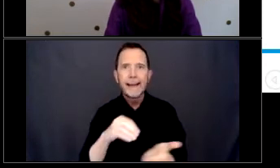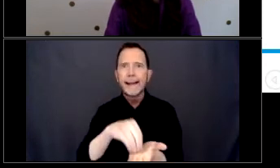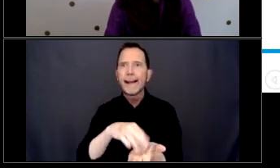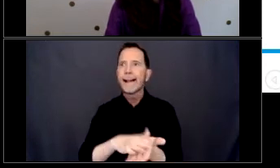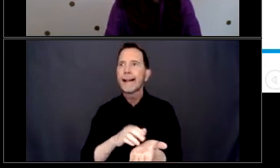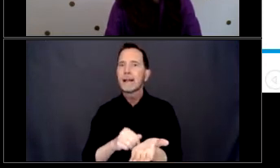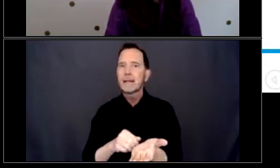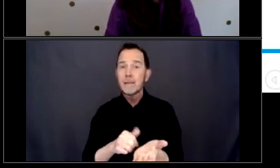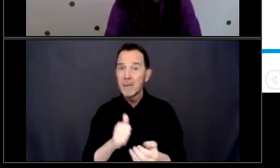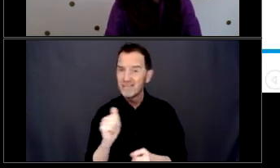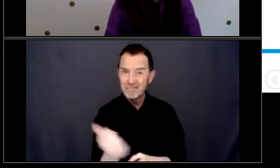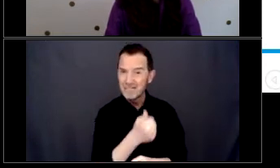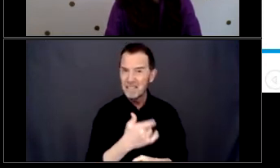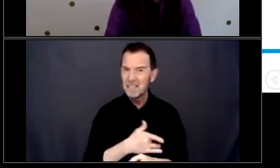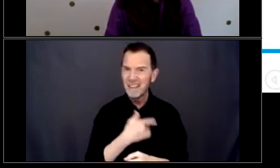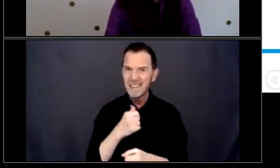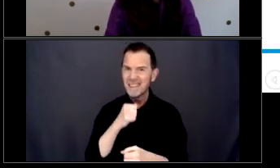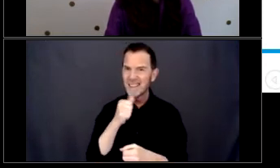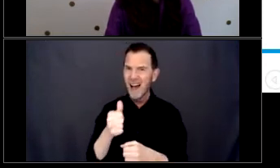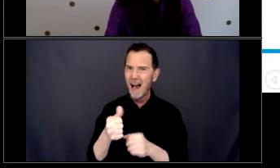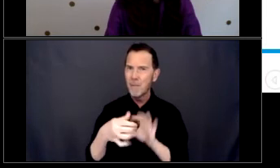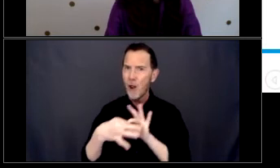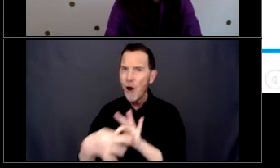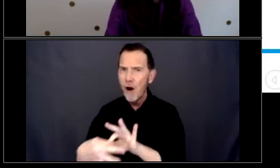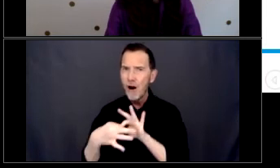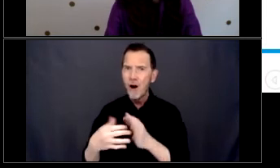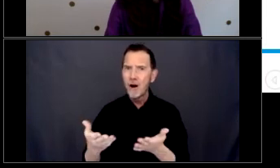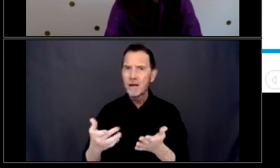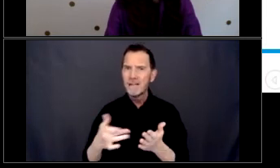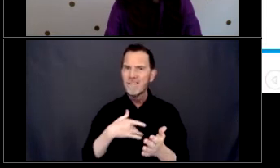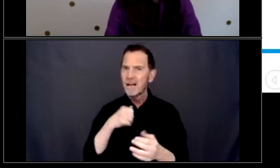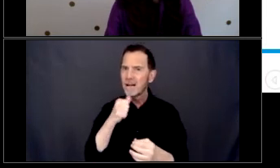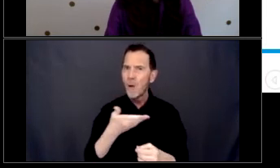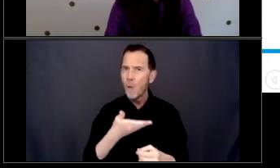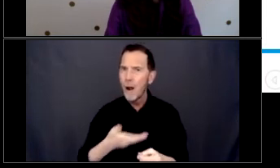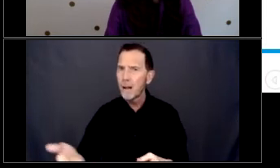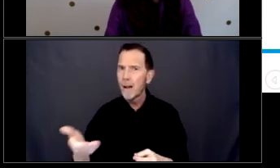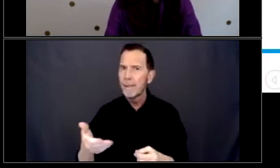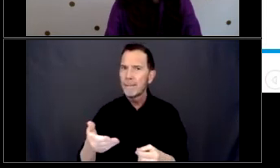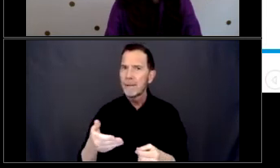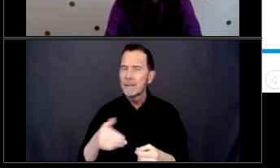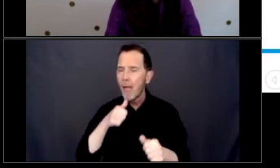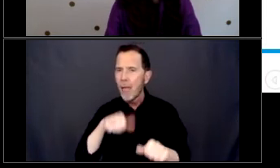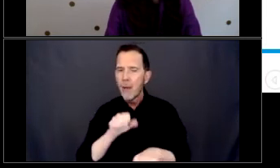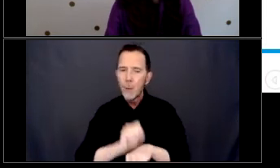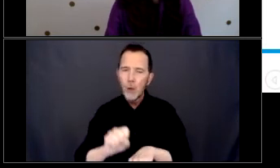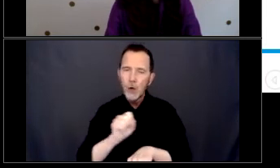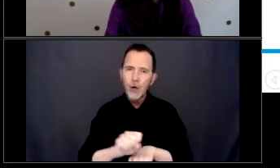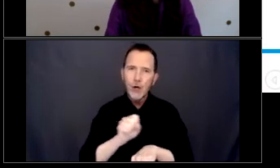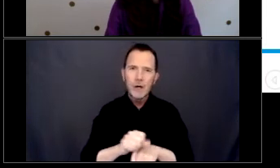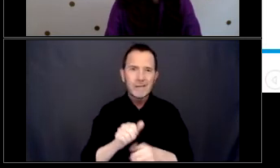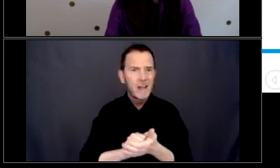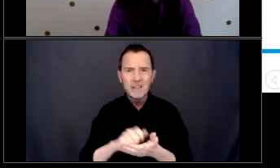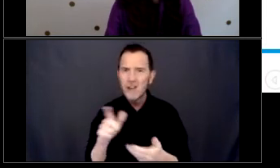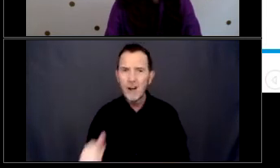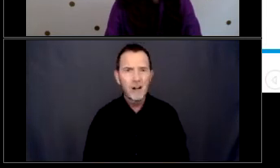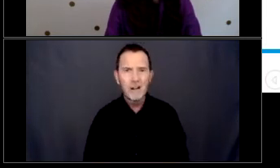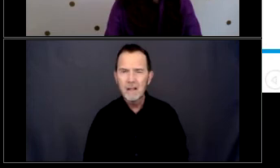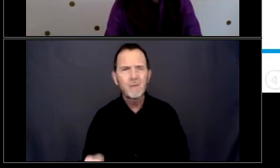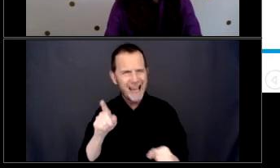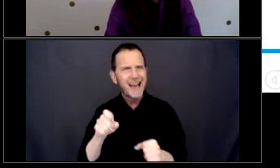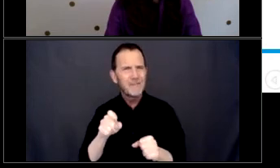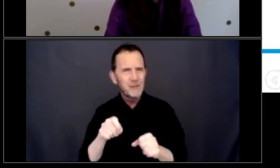they feel that they're welcomed as an employee, but also is in a meeting, do they